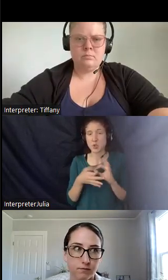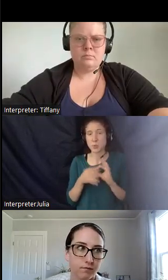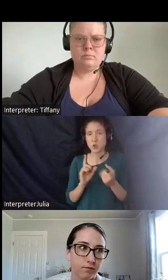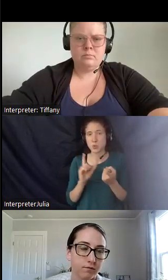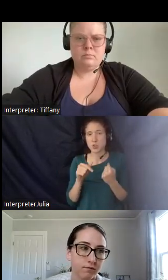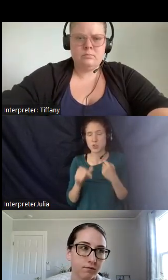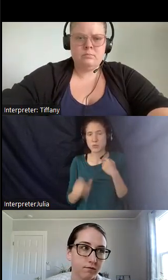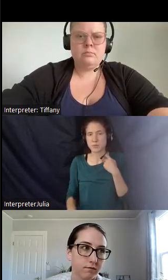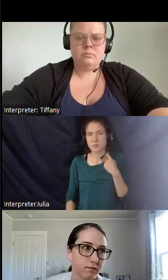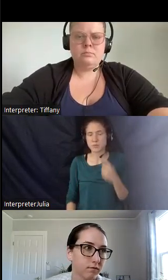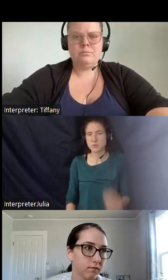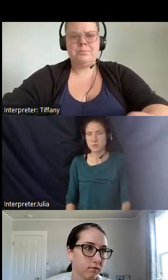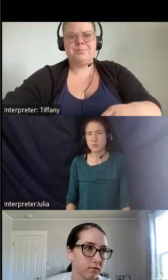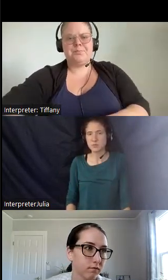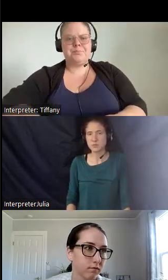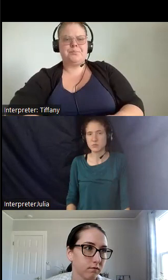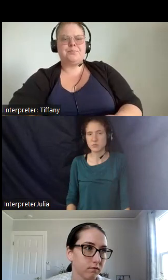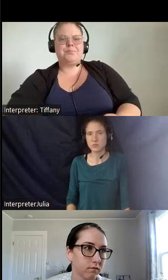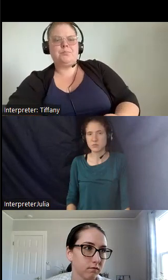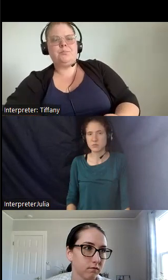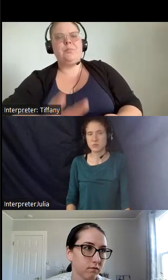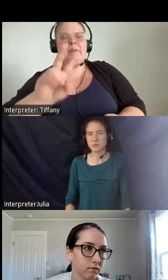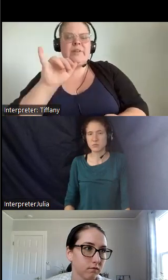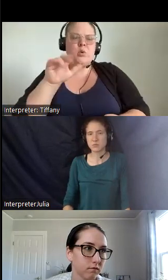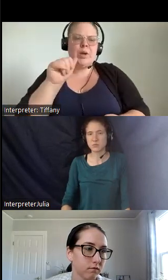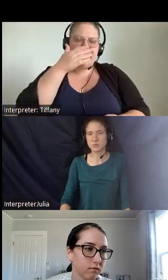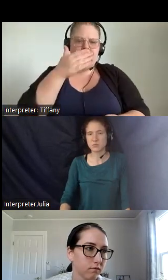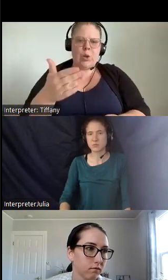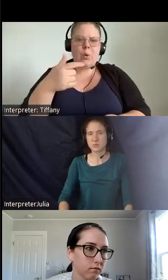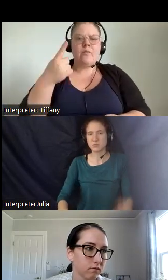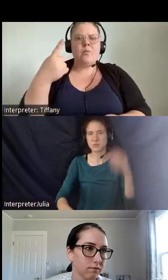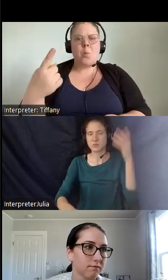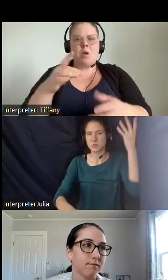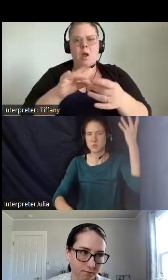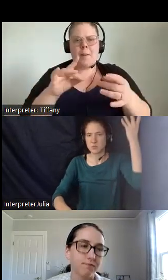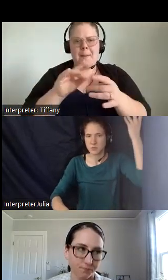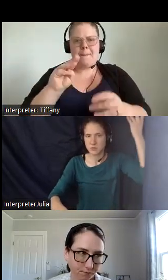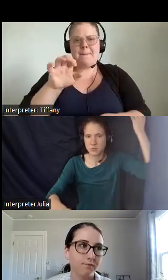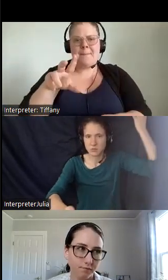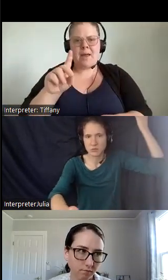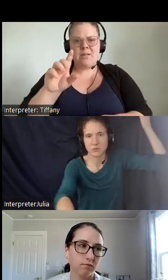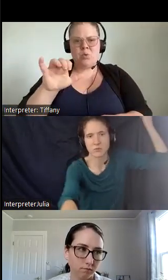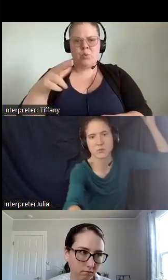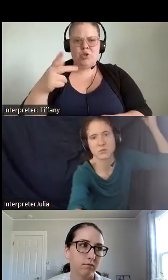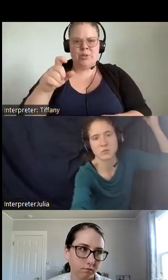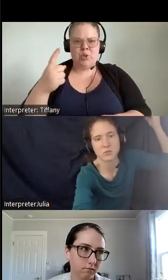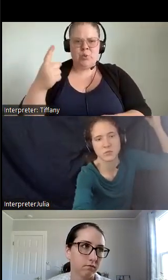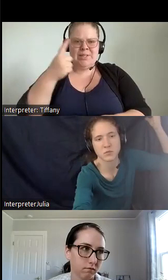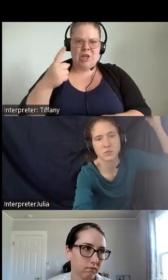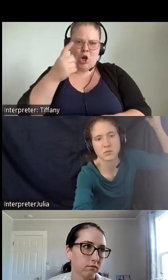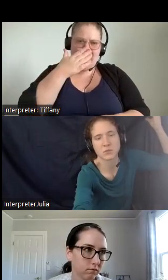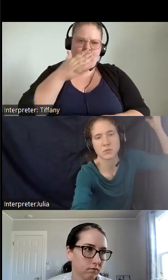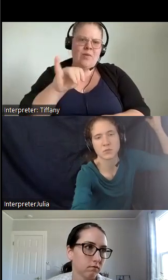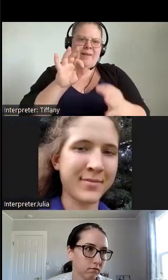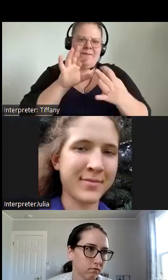Thank you for that, Erica. We had one comment about med switch should be factored in here. Thank you for that feedback,